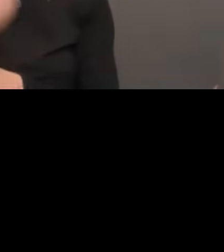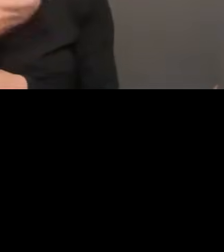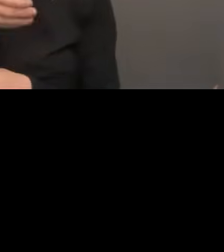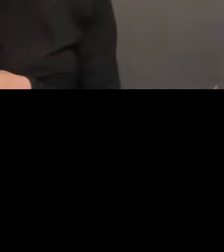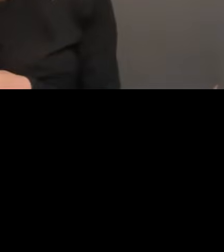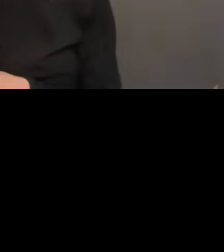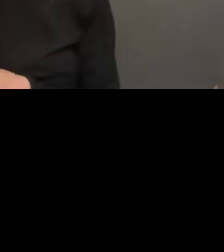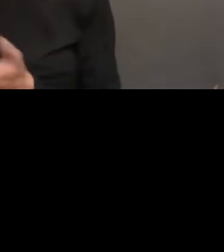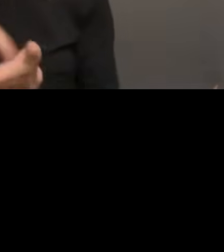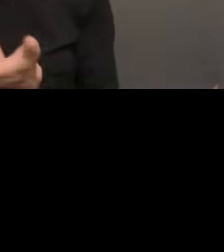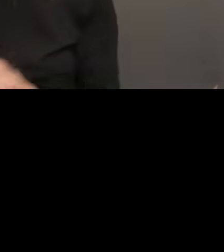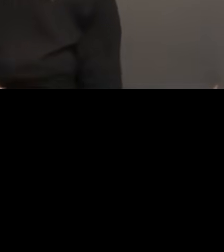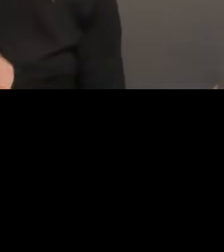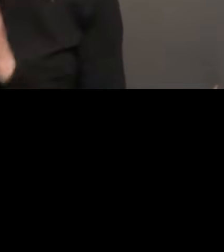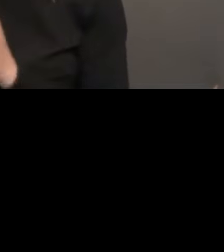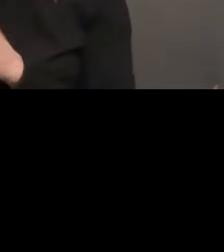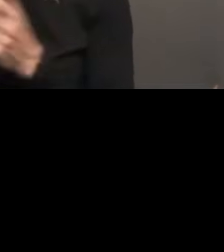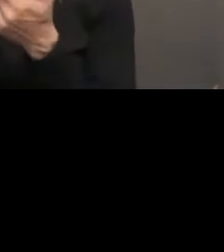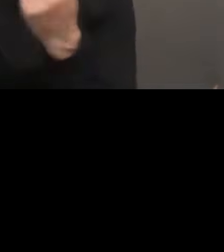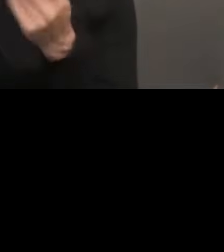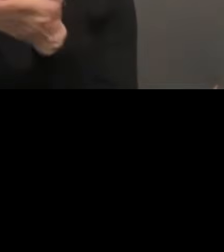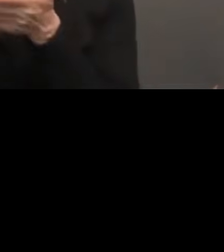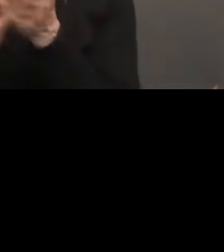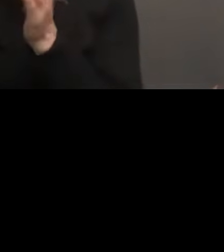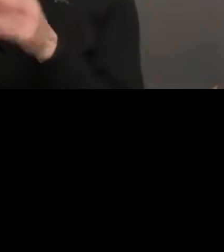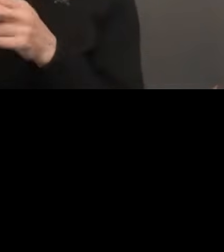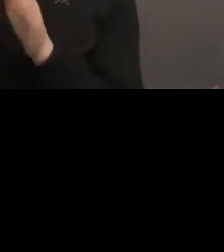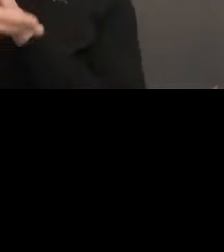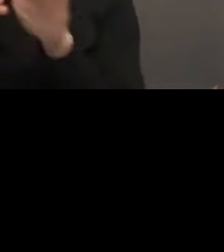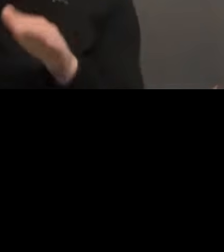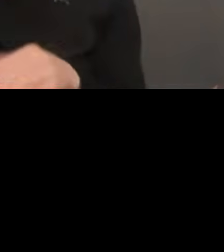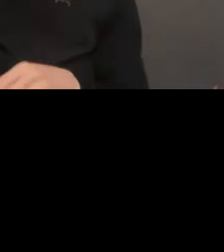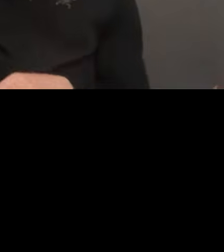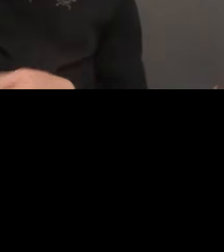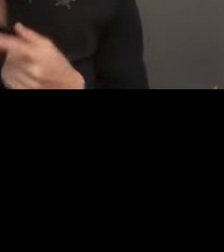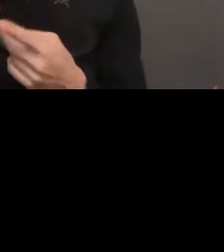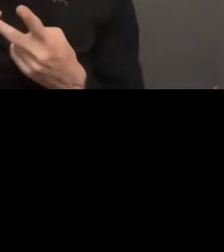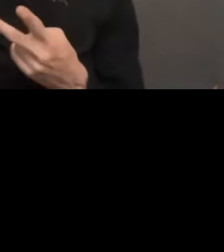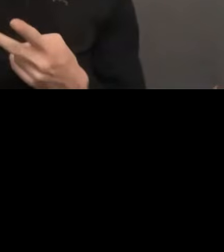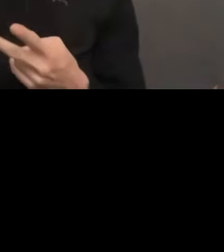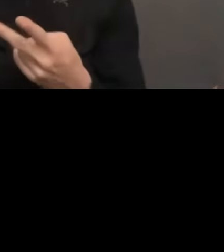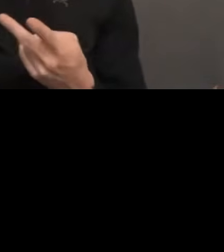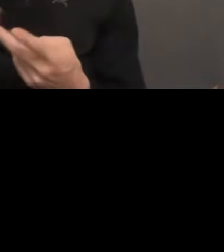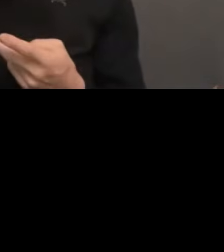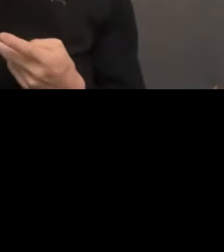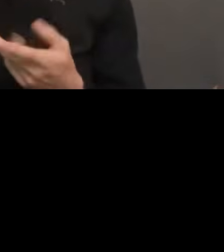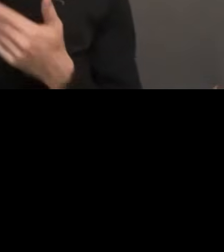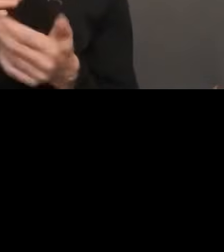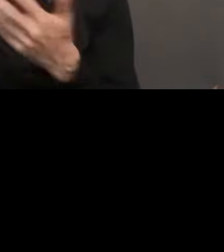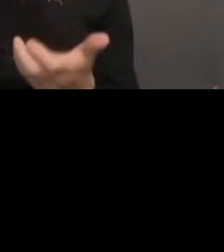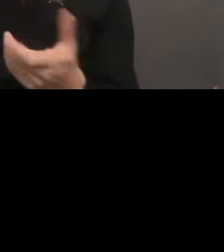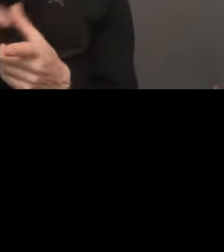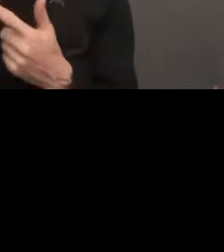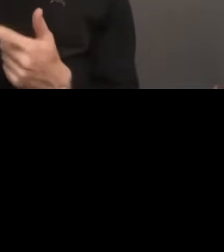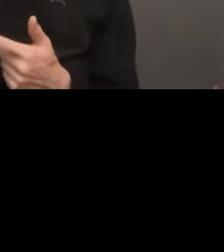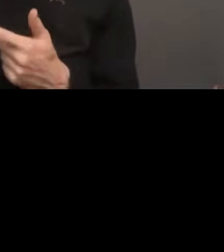excavation. We have one refrigerator, but everybody writes their initials on their Coke or their beverage of choice, and then that